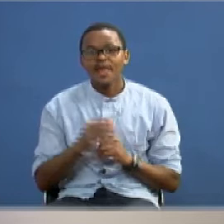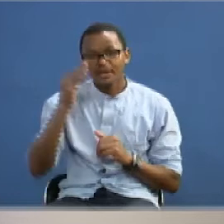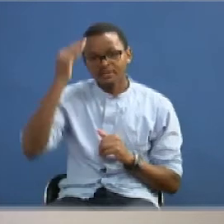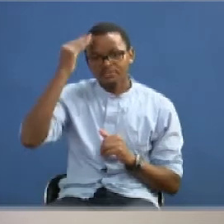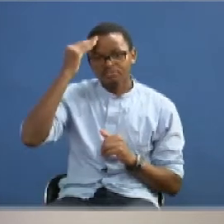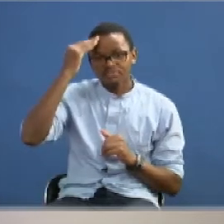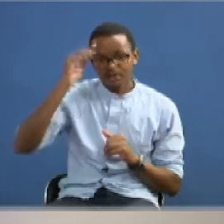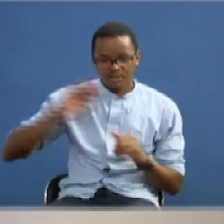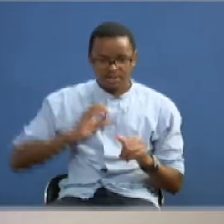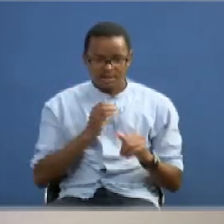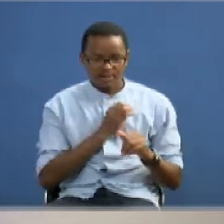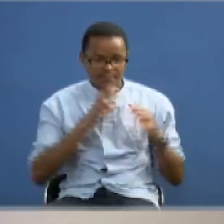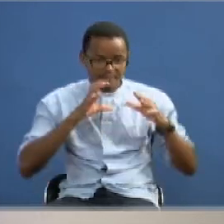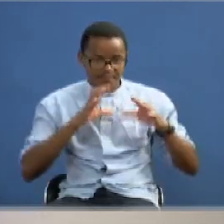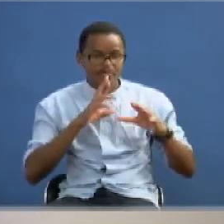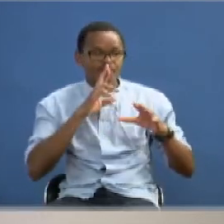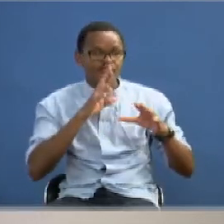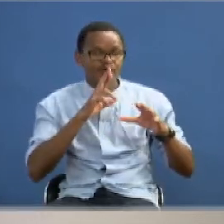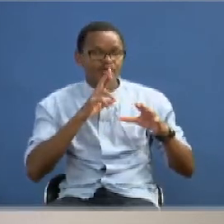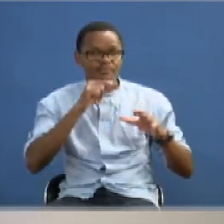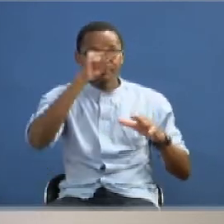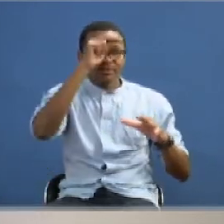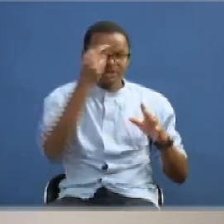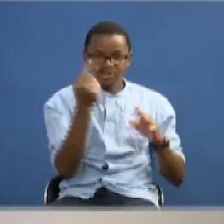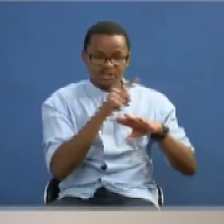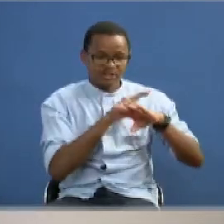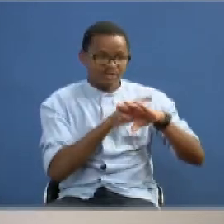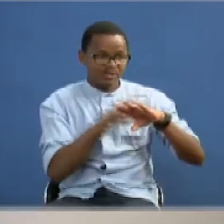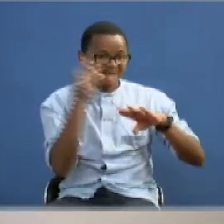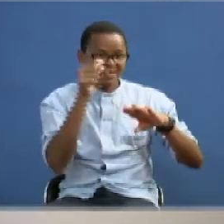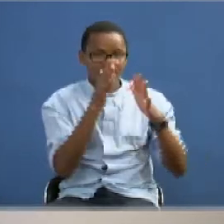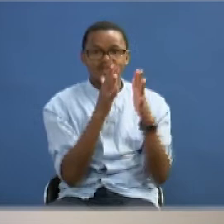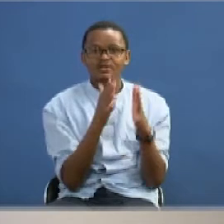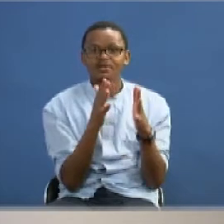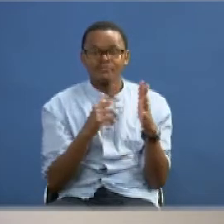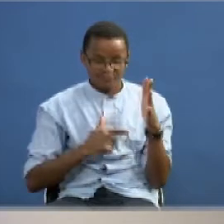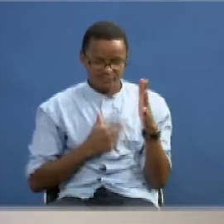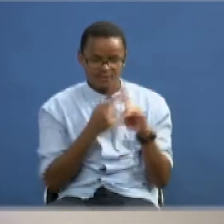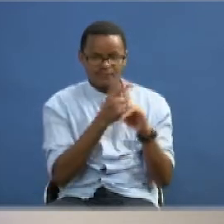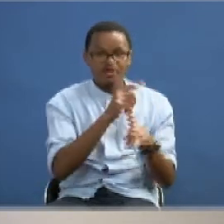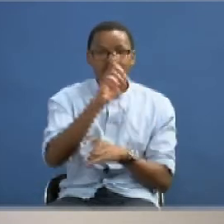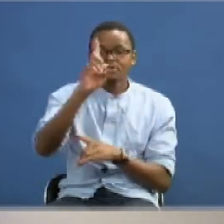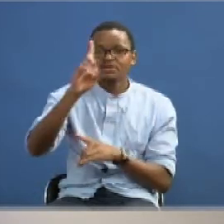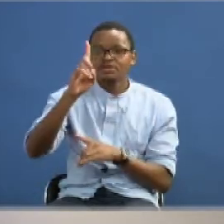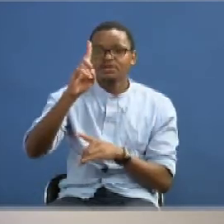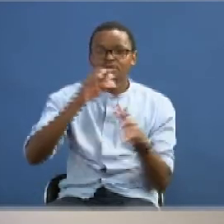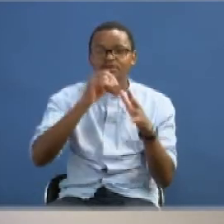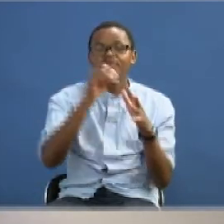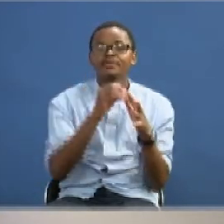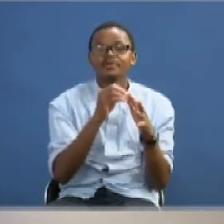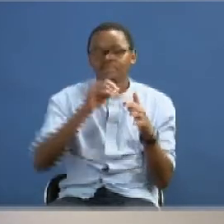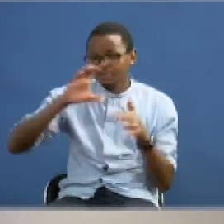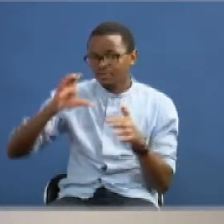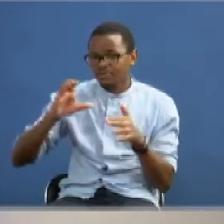education, our people are on very high alert. Every time anyone is visiting from Nairobi or any of the hotspot